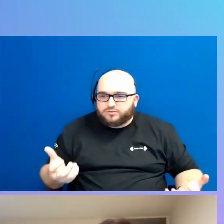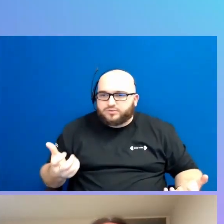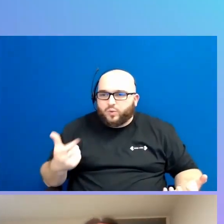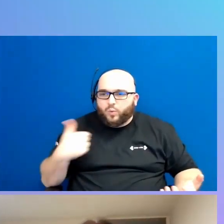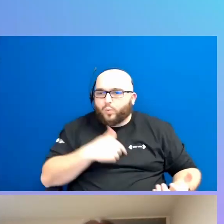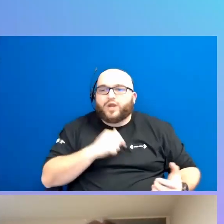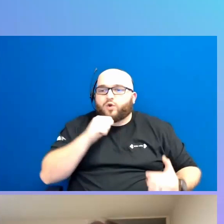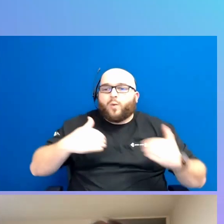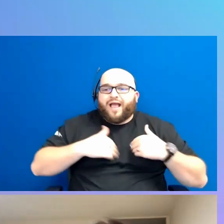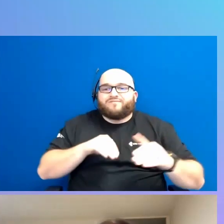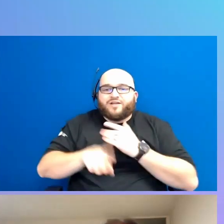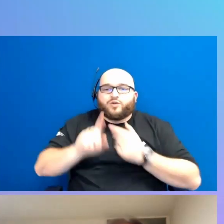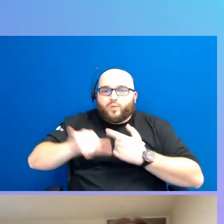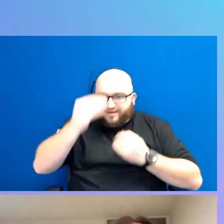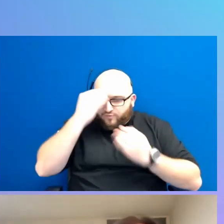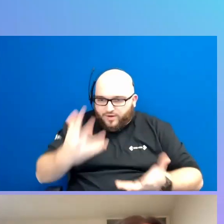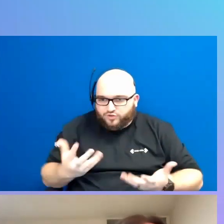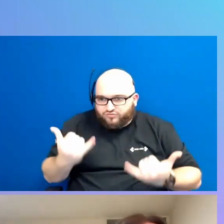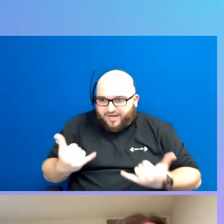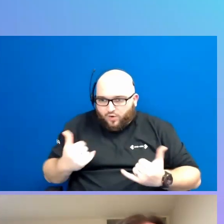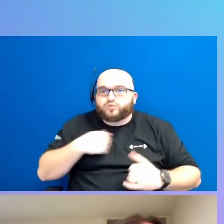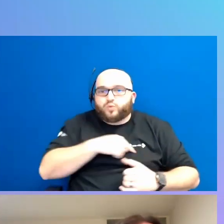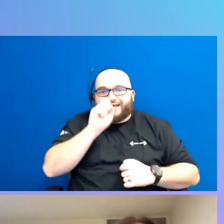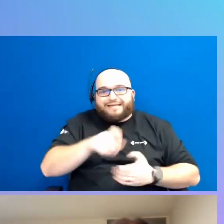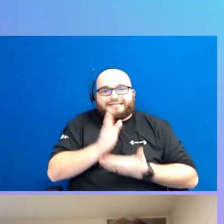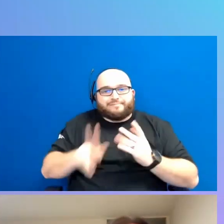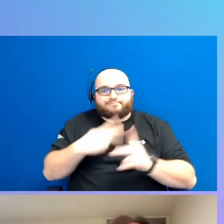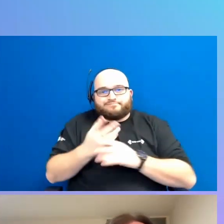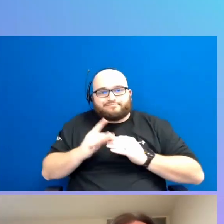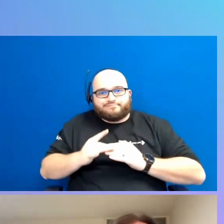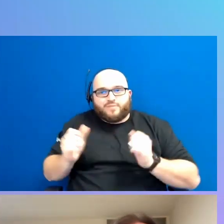just the language in WCAG. So I think we need guidance on that space.